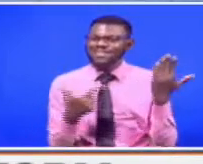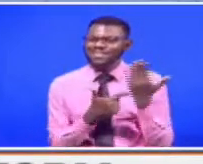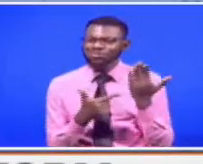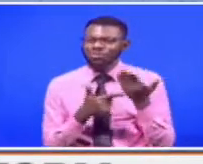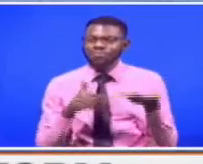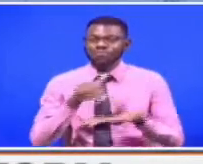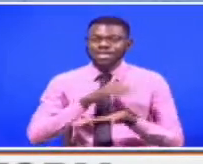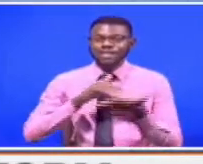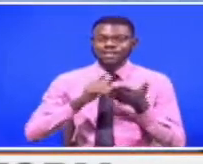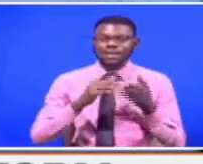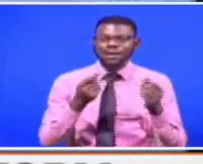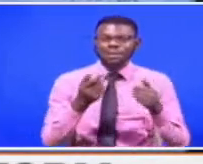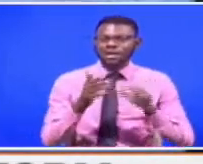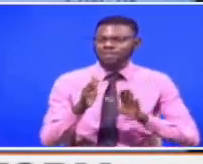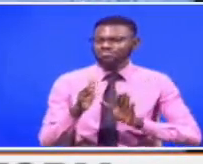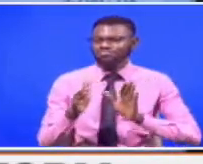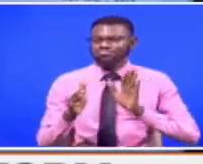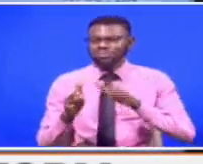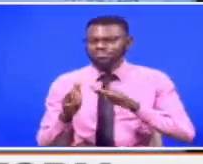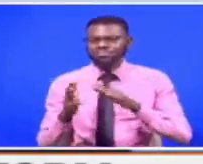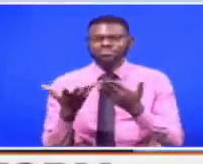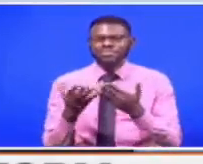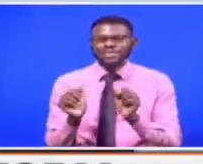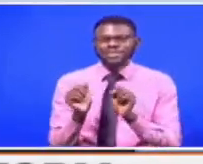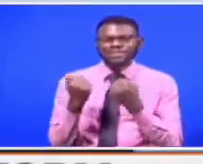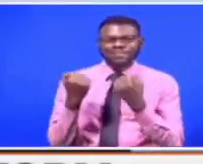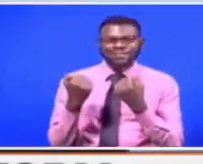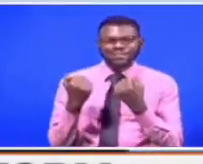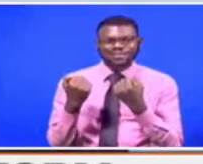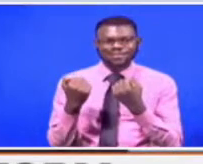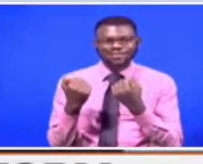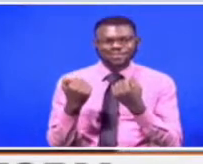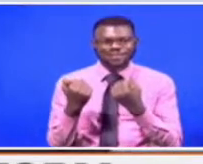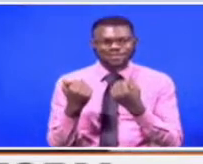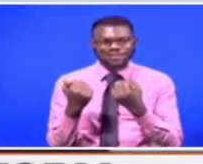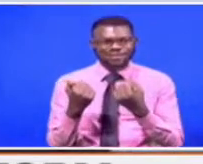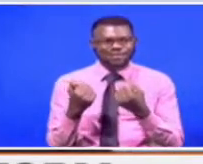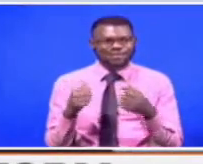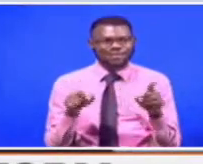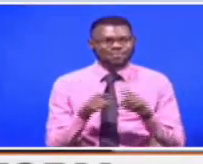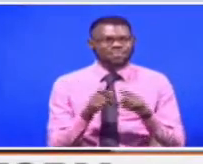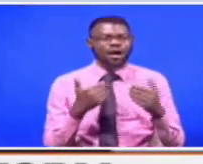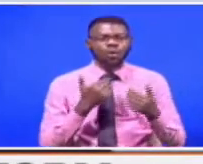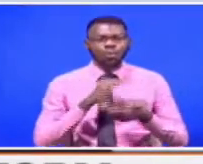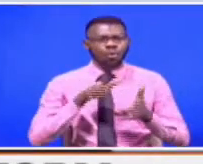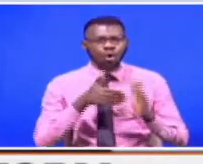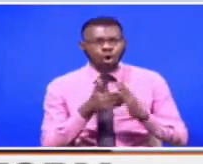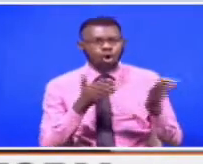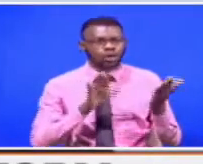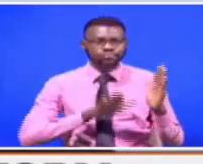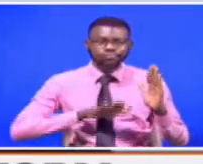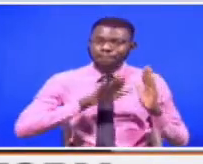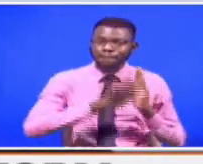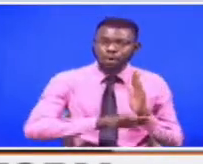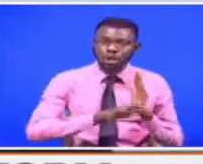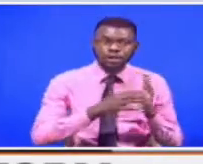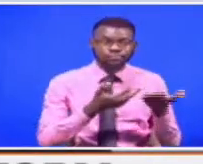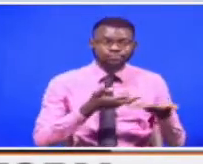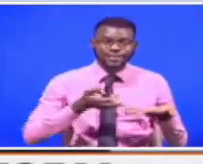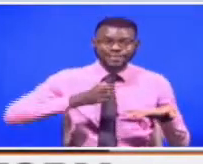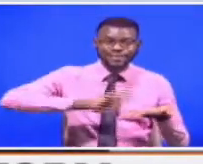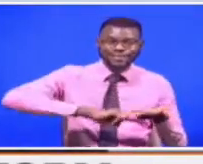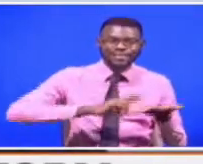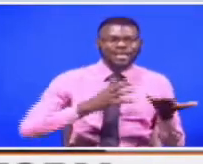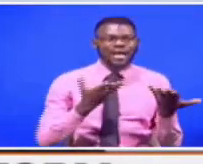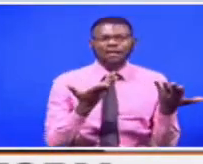central depository securities platform, through which all T-bills, all T-bonds are not only registered, but you can access